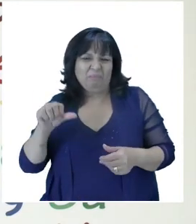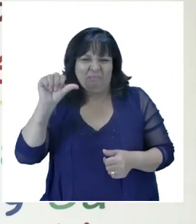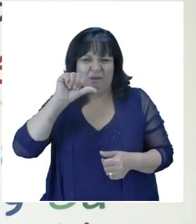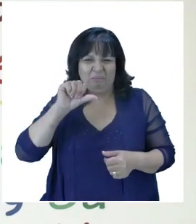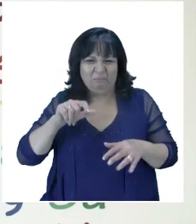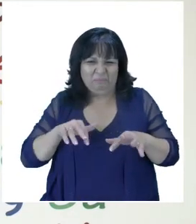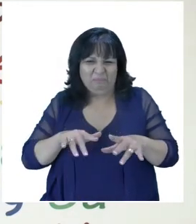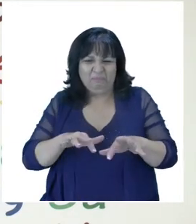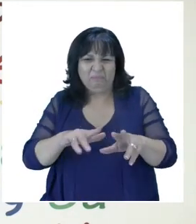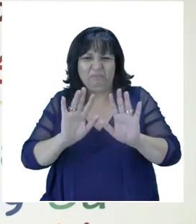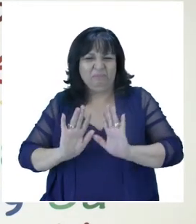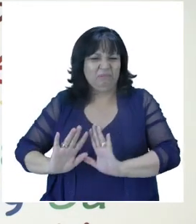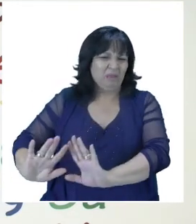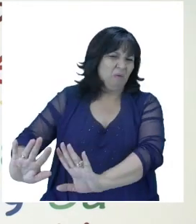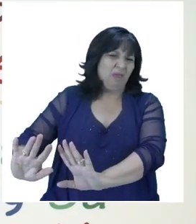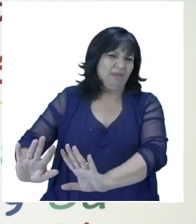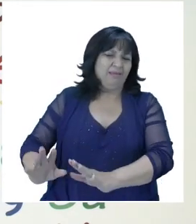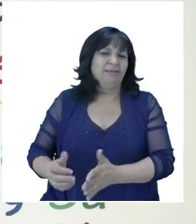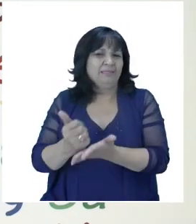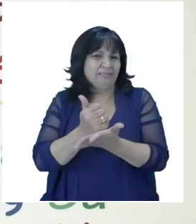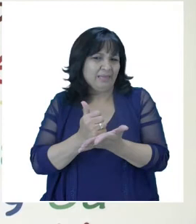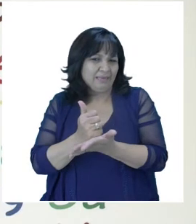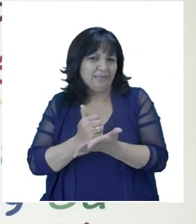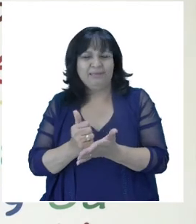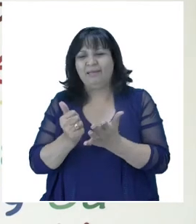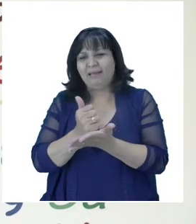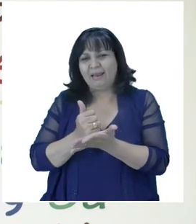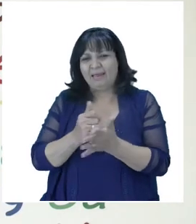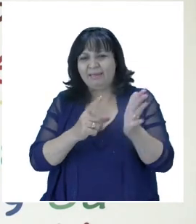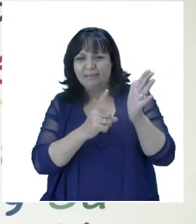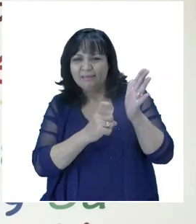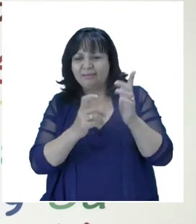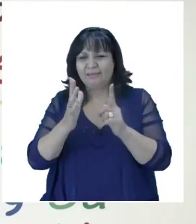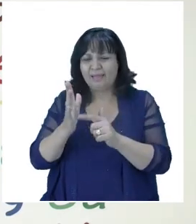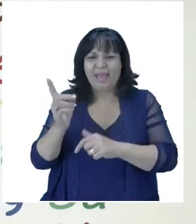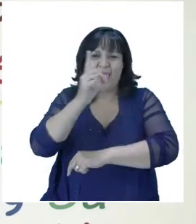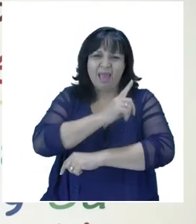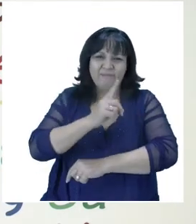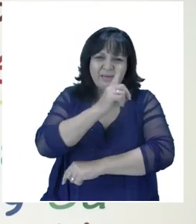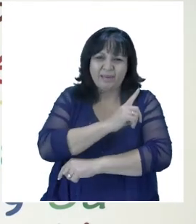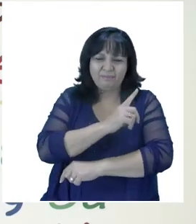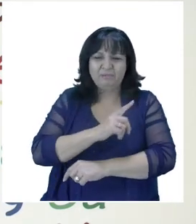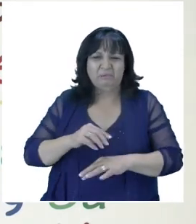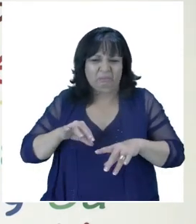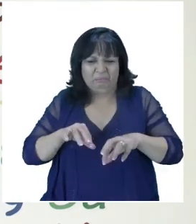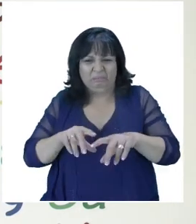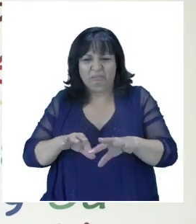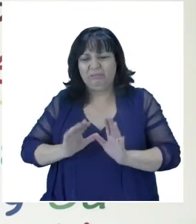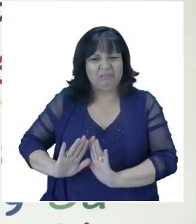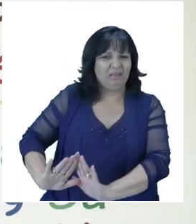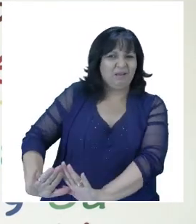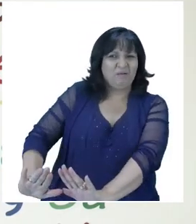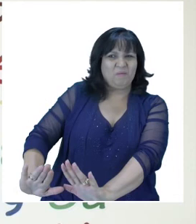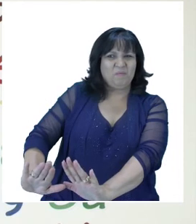away. Sanitize every day the germs can